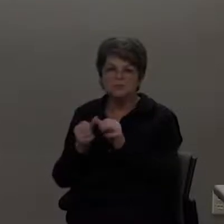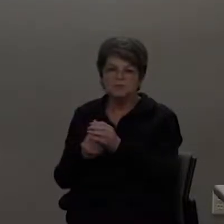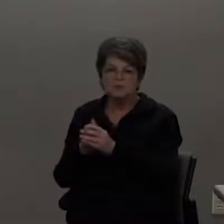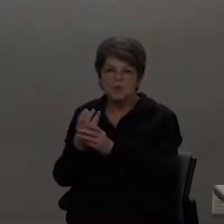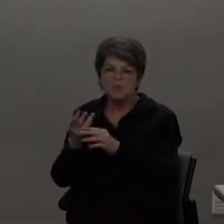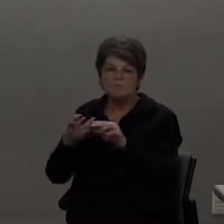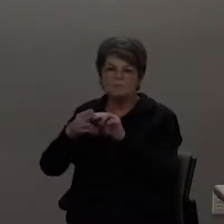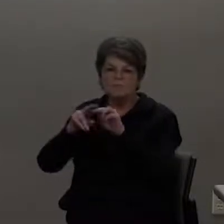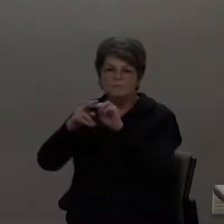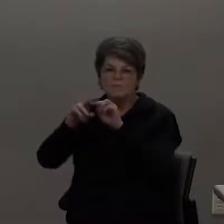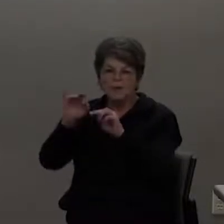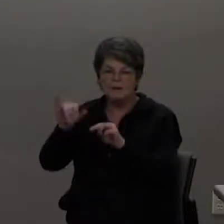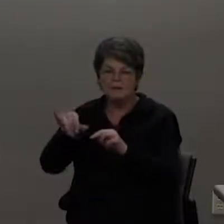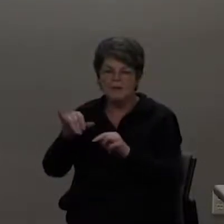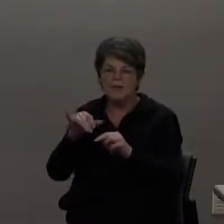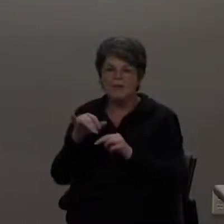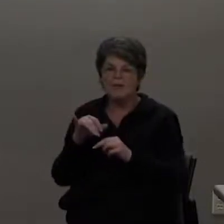that.